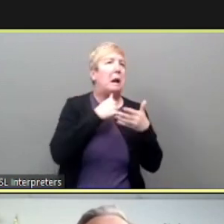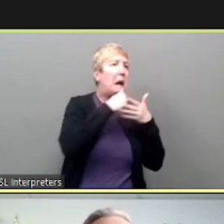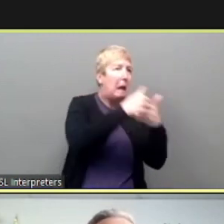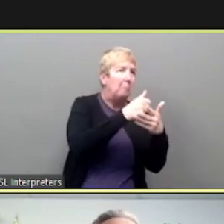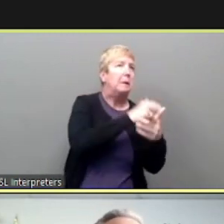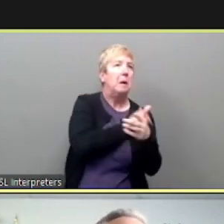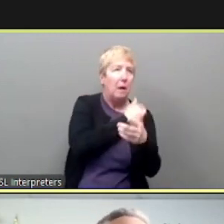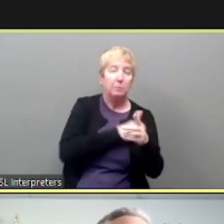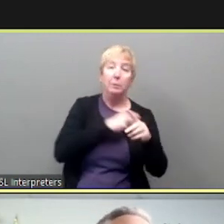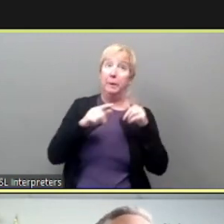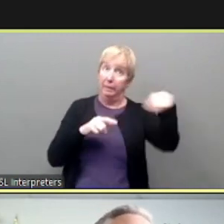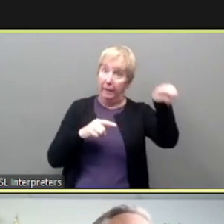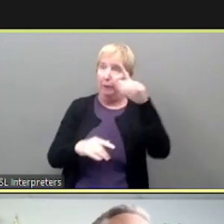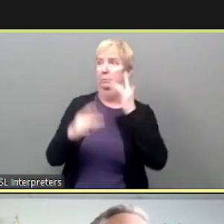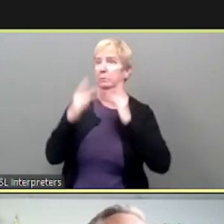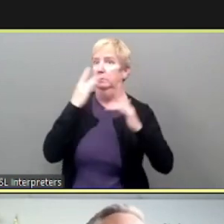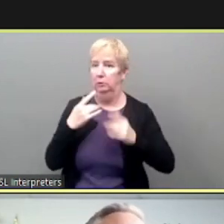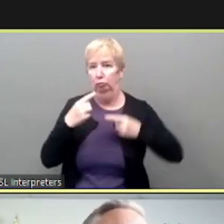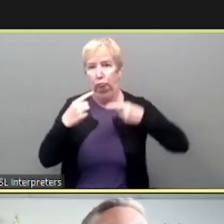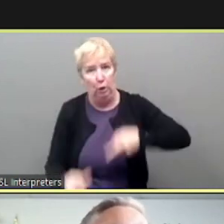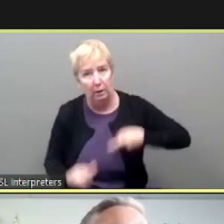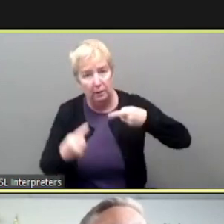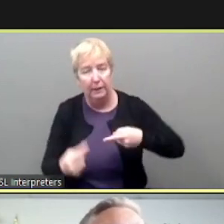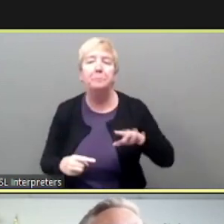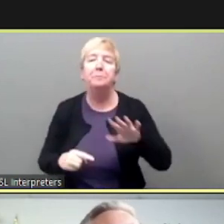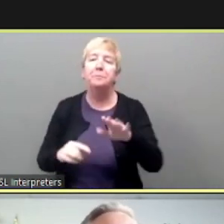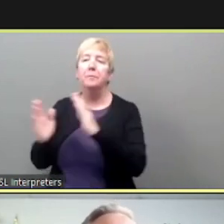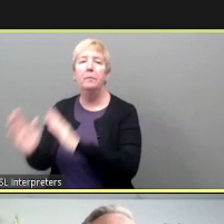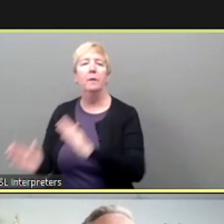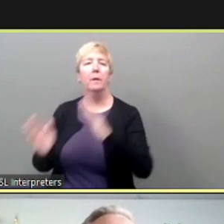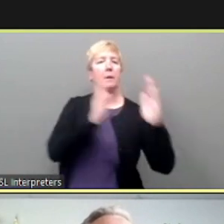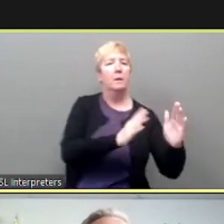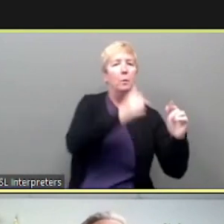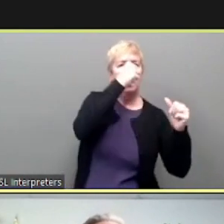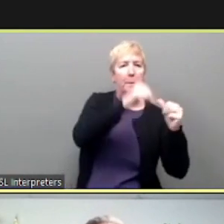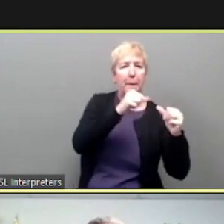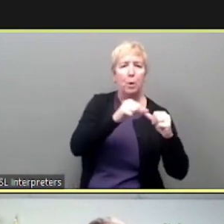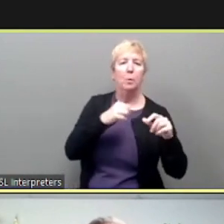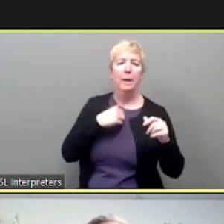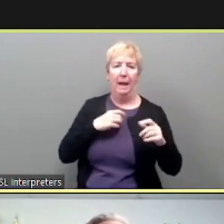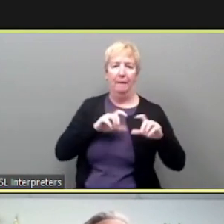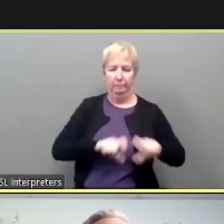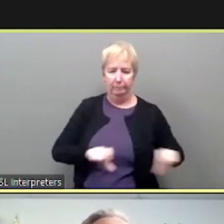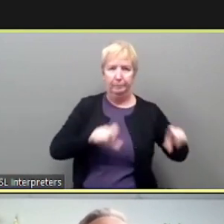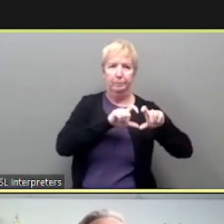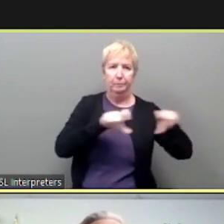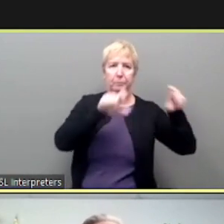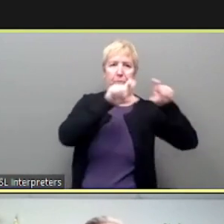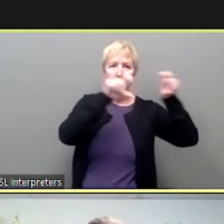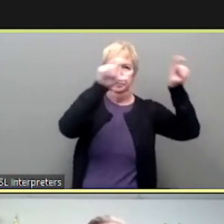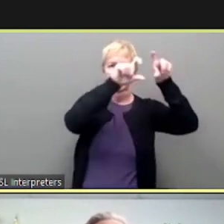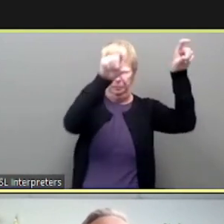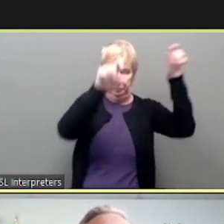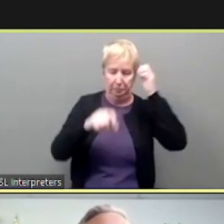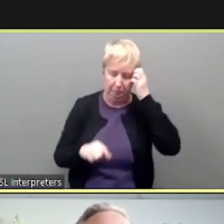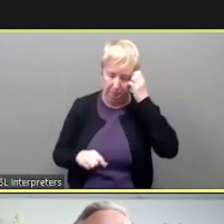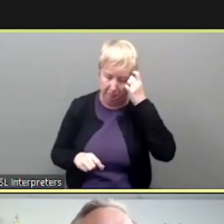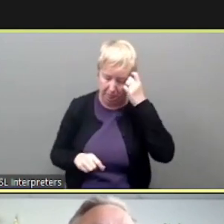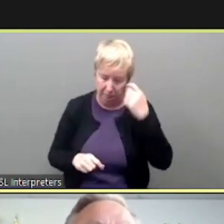to. And just as a reminder, on the left, those are the different things that we're